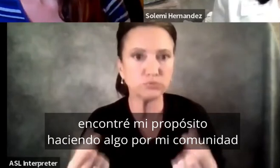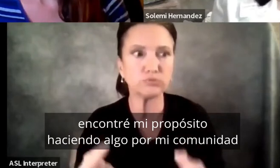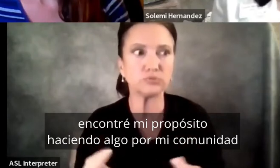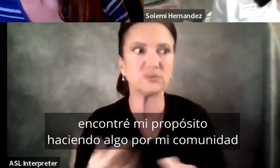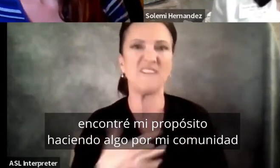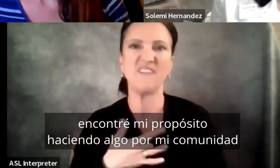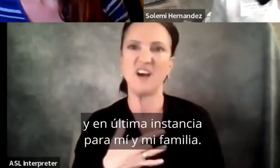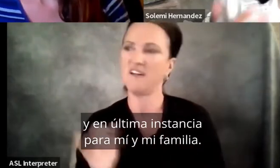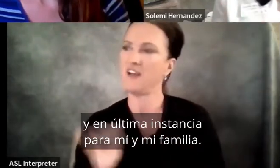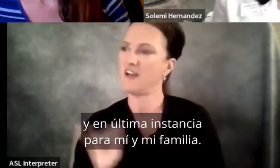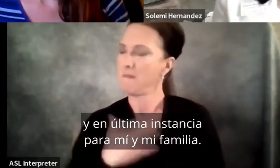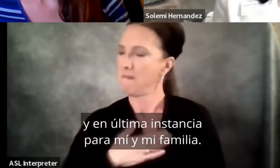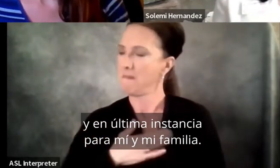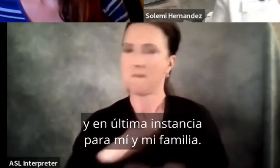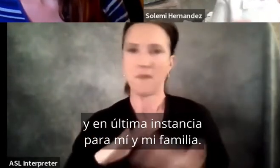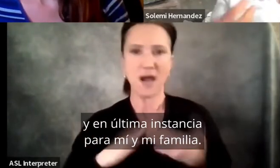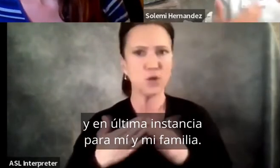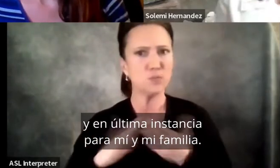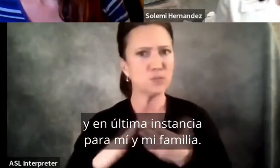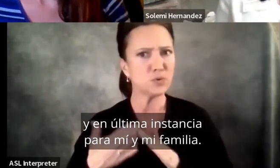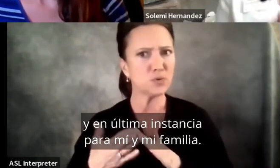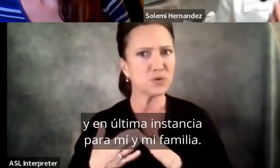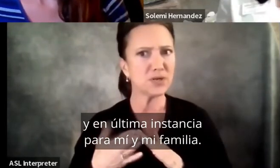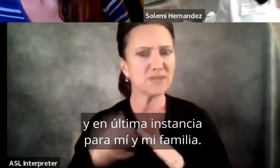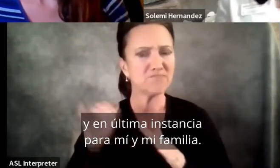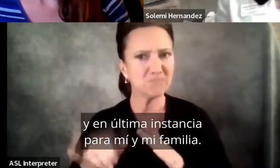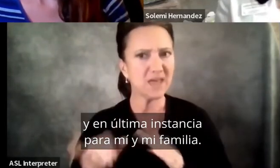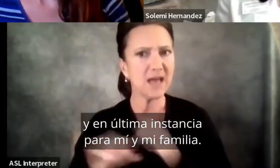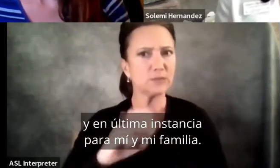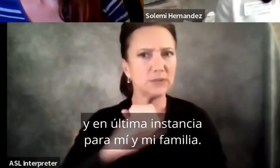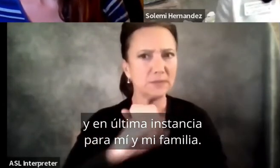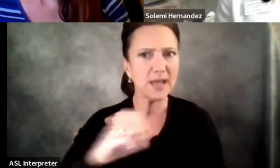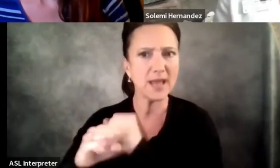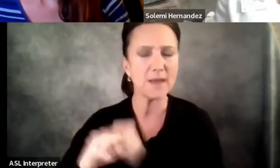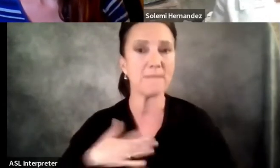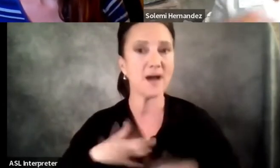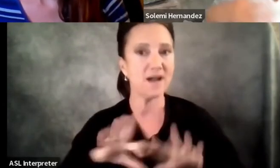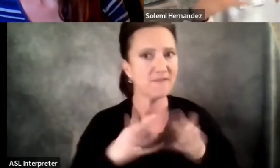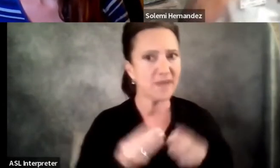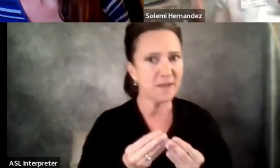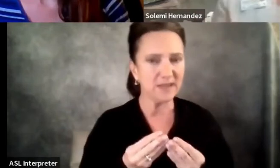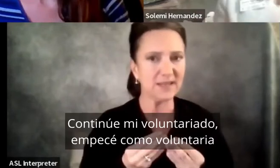something for my community and ultimately for me and my family.